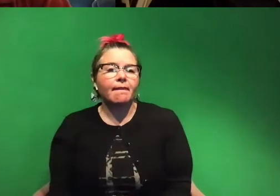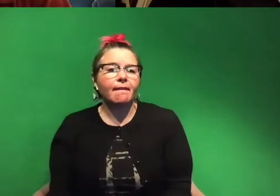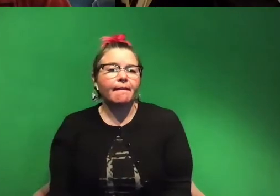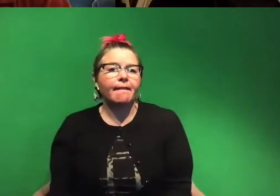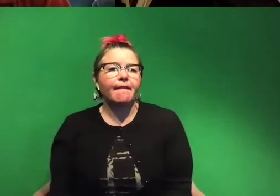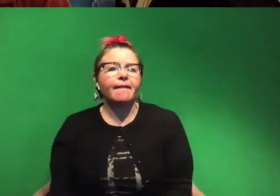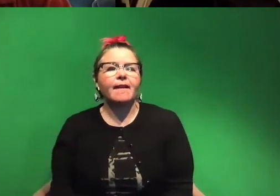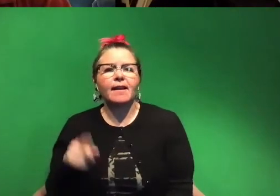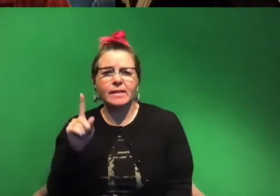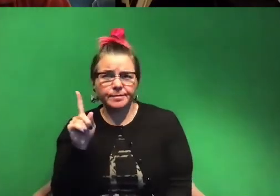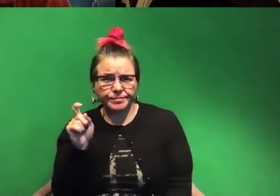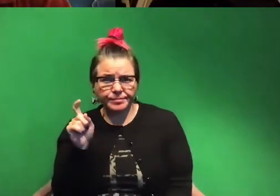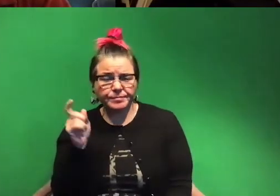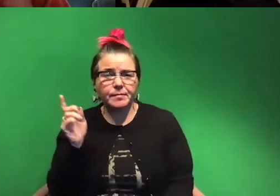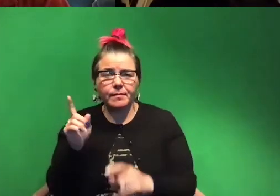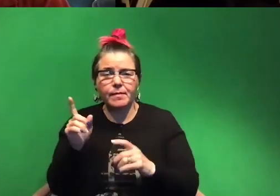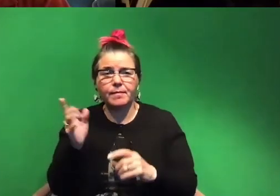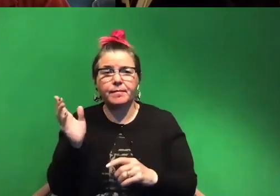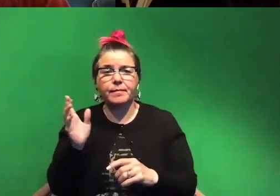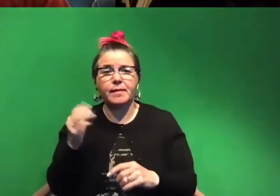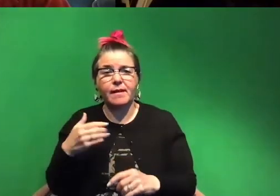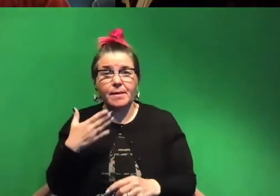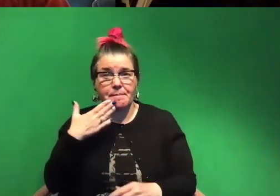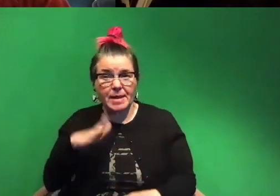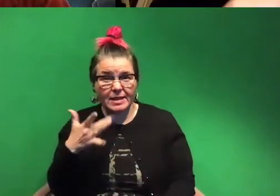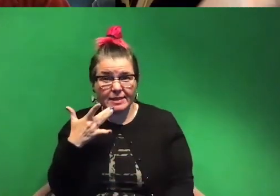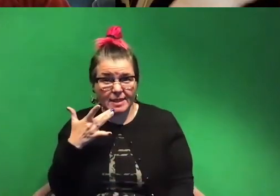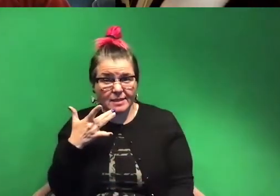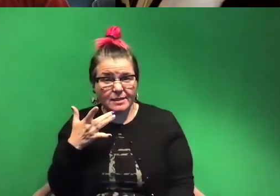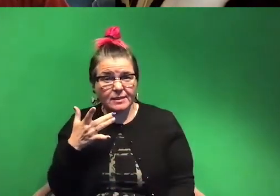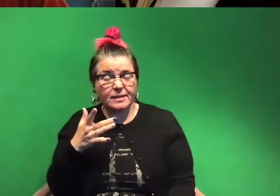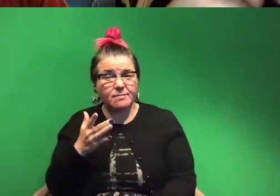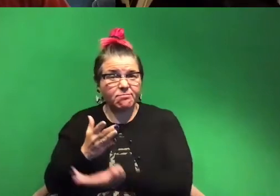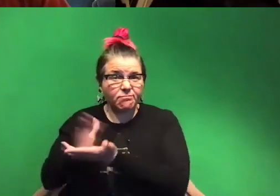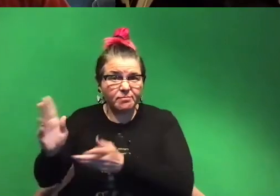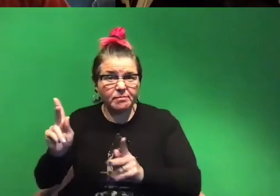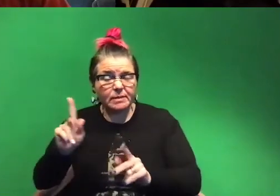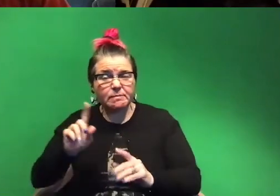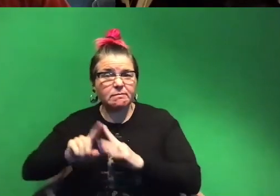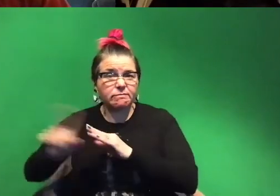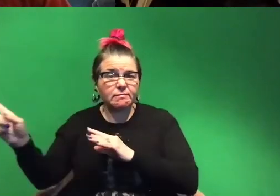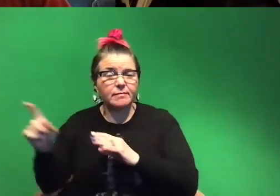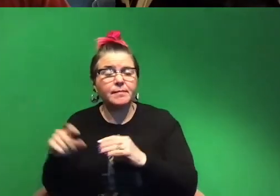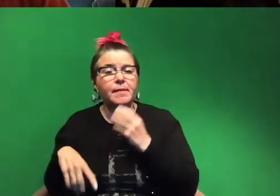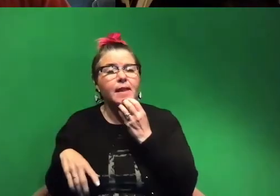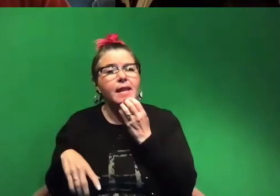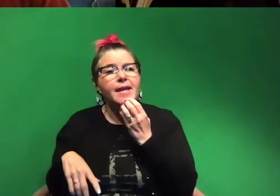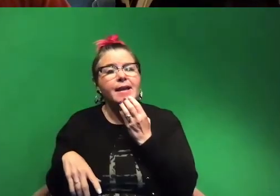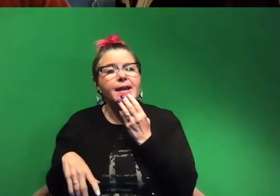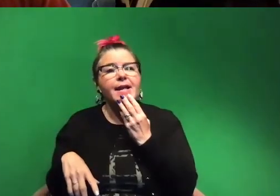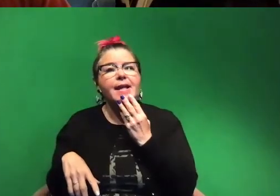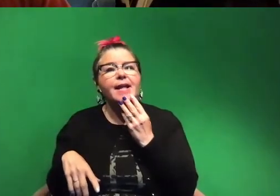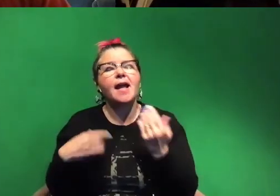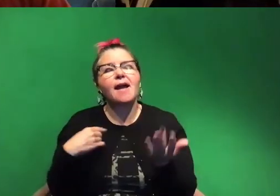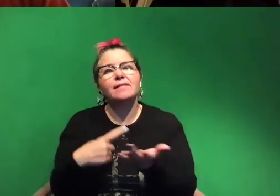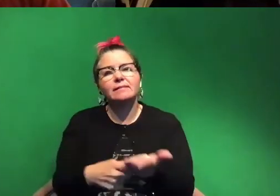the question for a little while of whether it had a bad taste, and that's what warded off predators. There's still some debate on whether that is